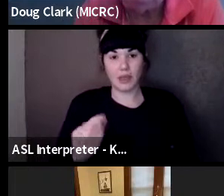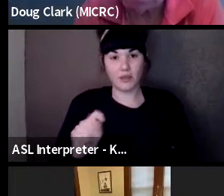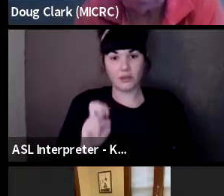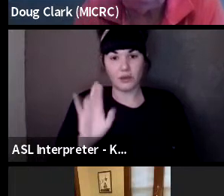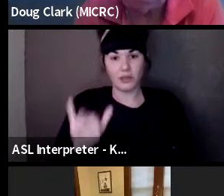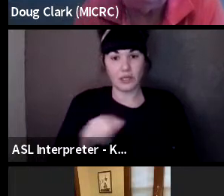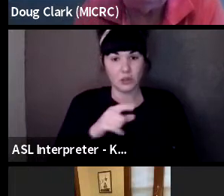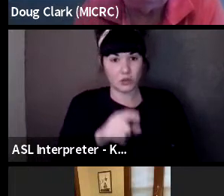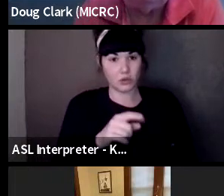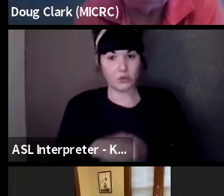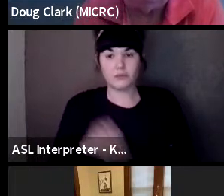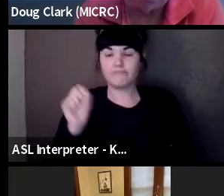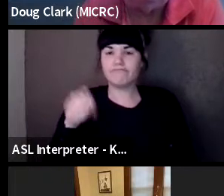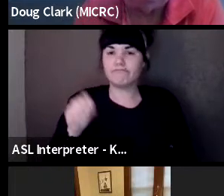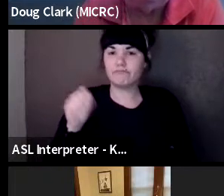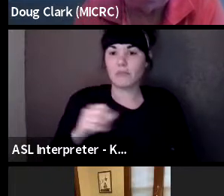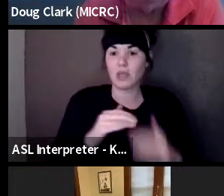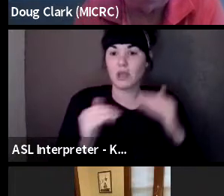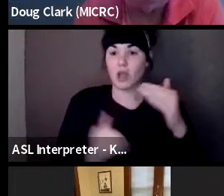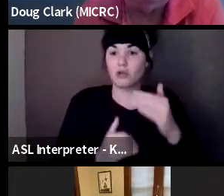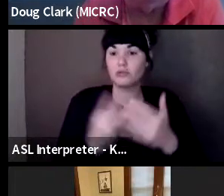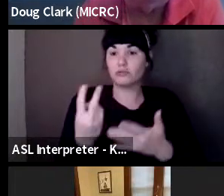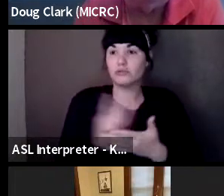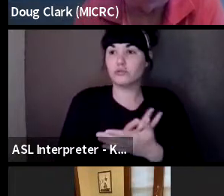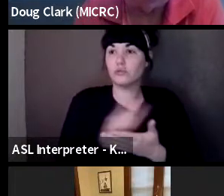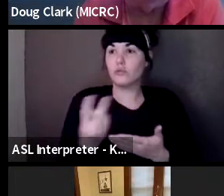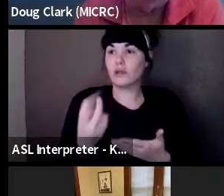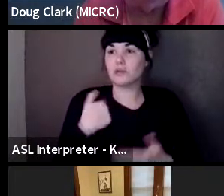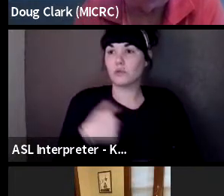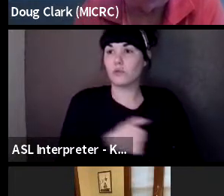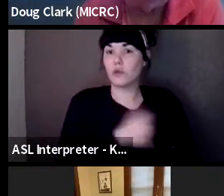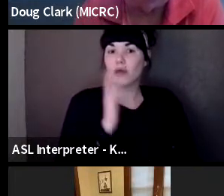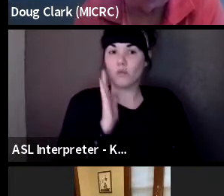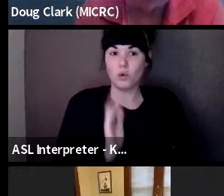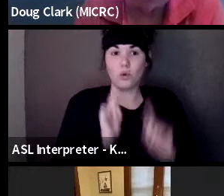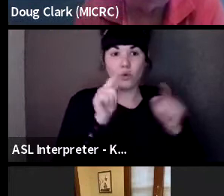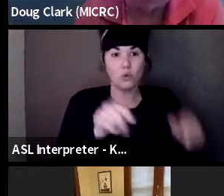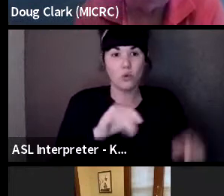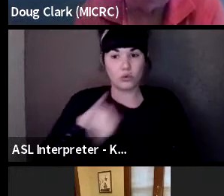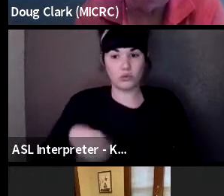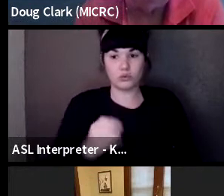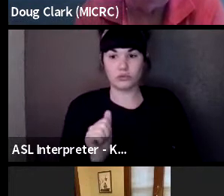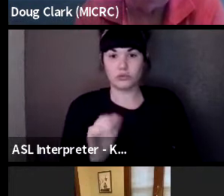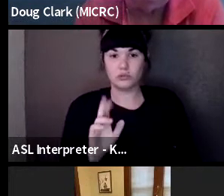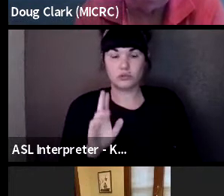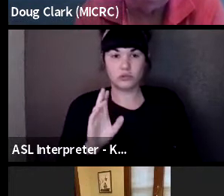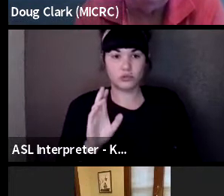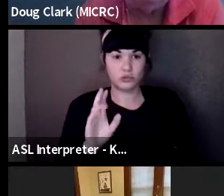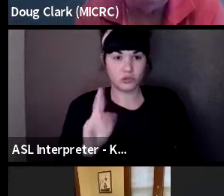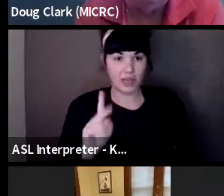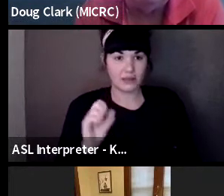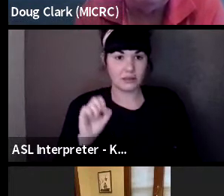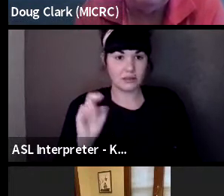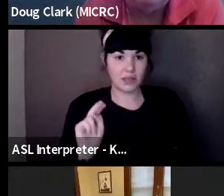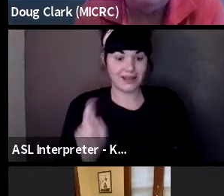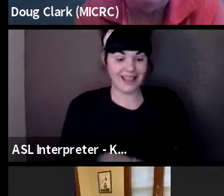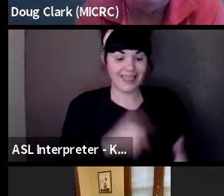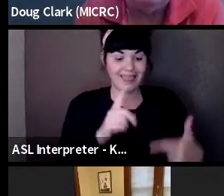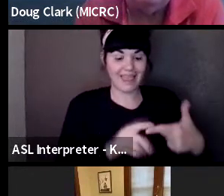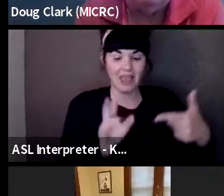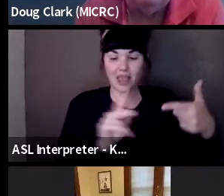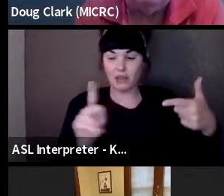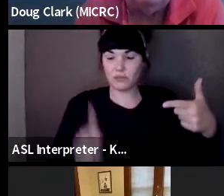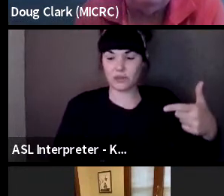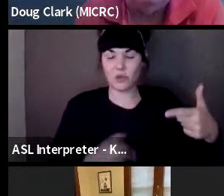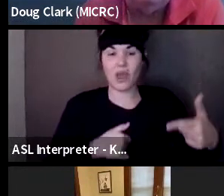Yeah, so in less than 2 weeks now, we'll be in Jackson and then Kalamazoo. So I'm really excited about that.